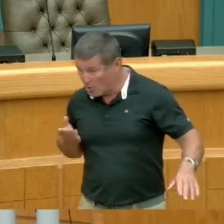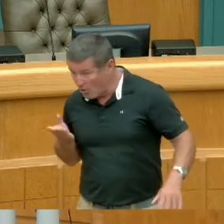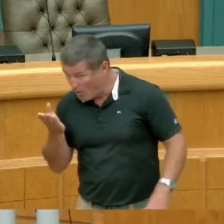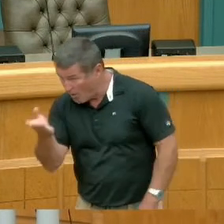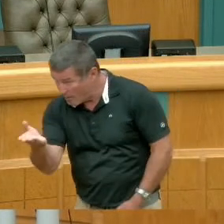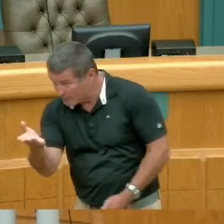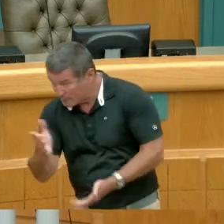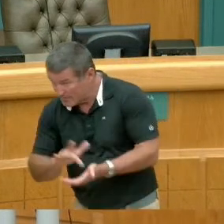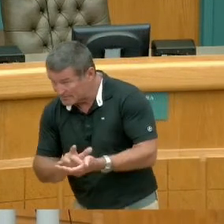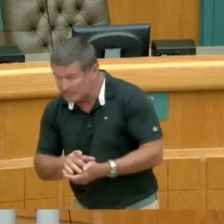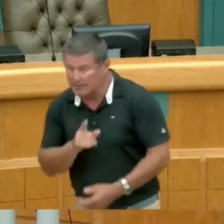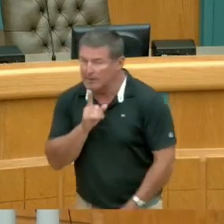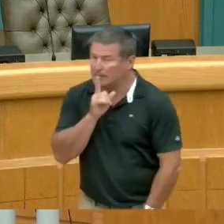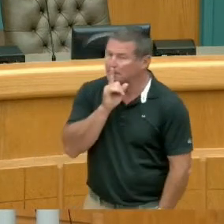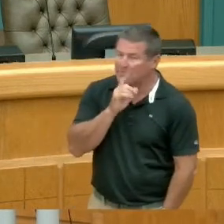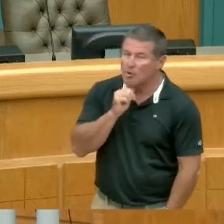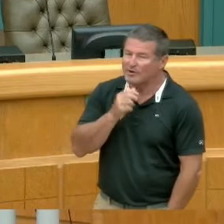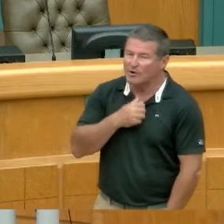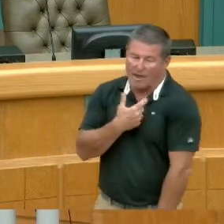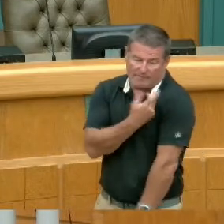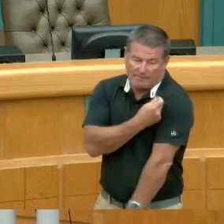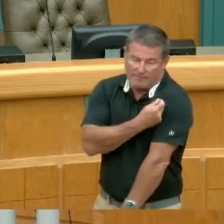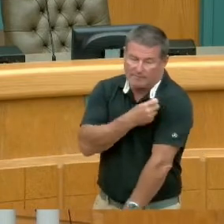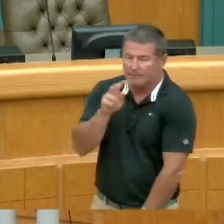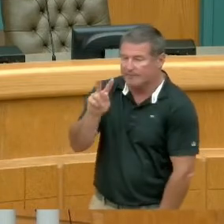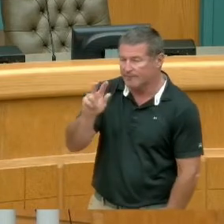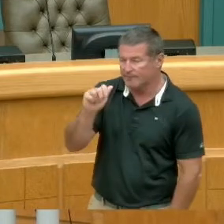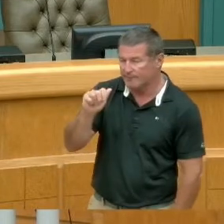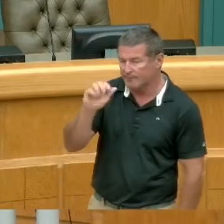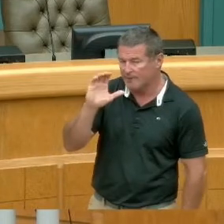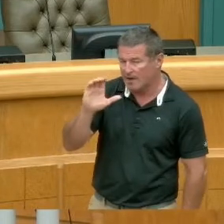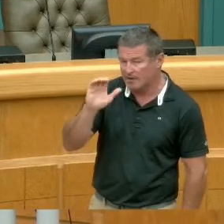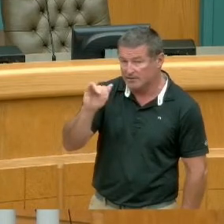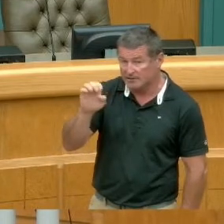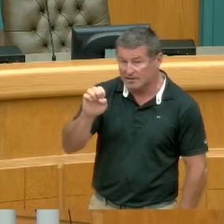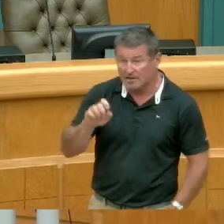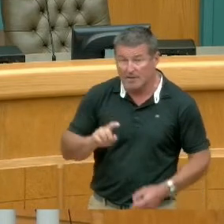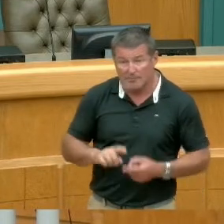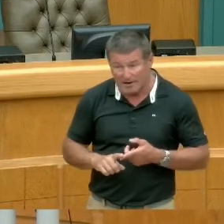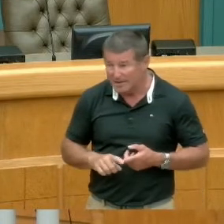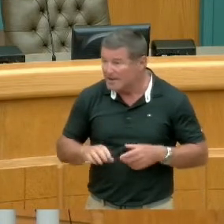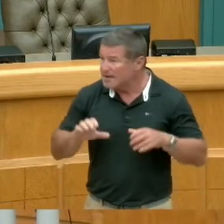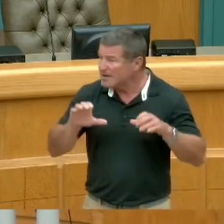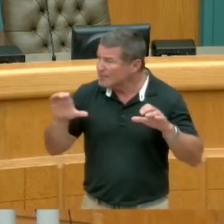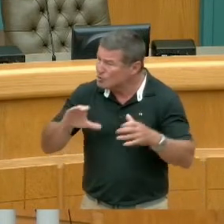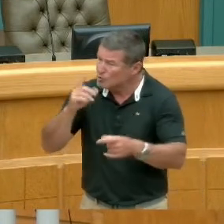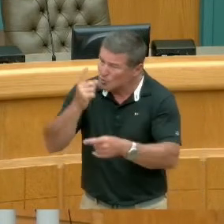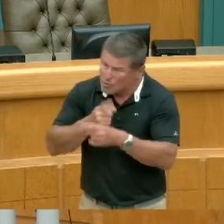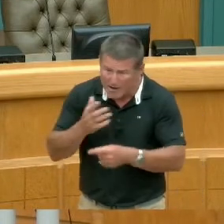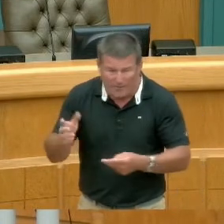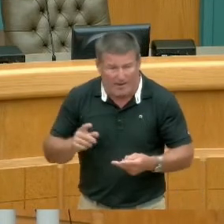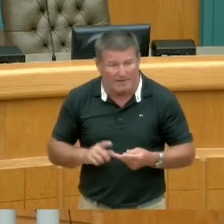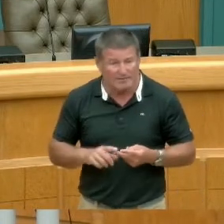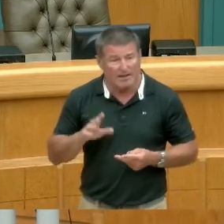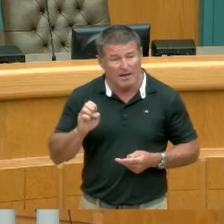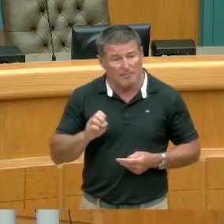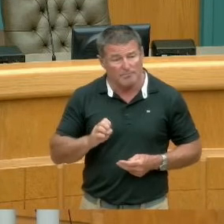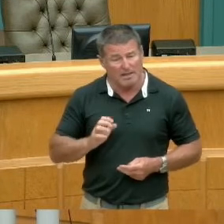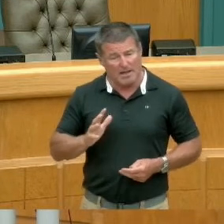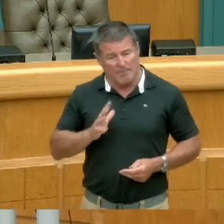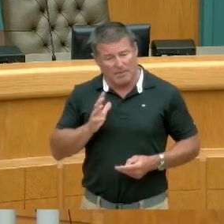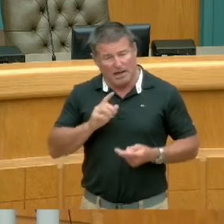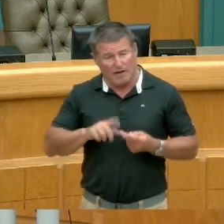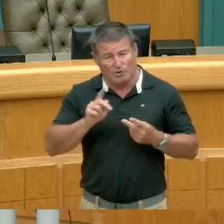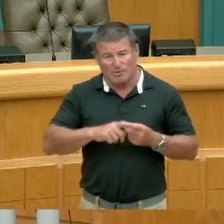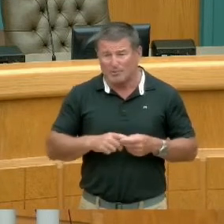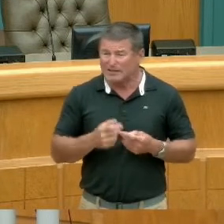but we offer a lot of things. But behaving yourself, doing proper things, being considerate of others doesn't cost